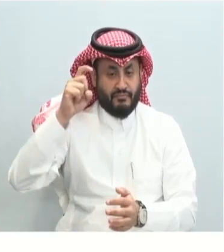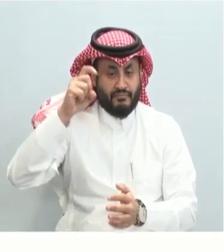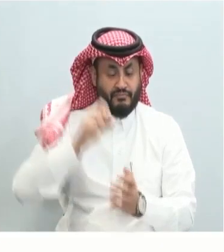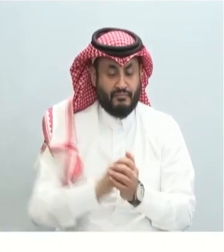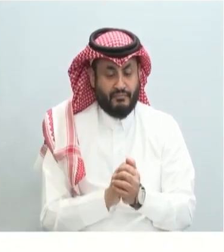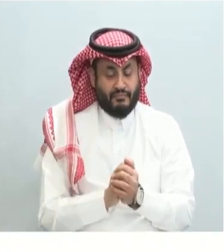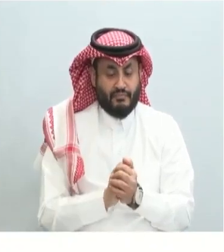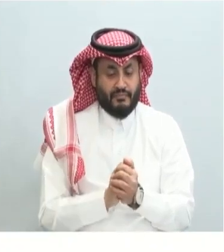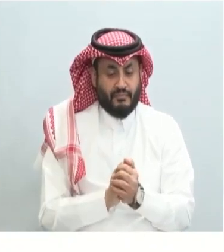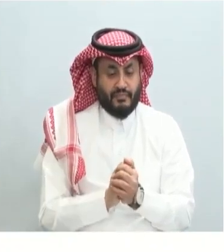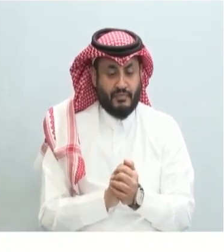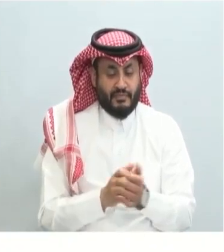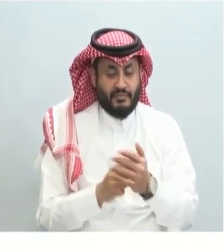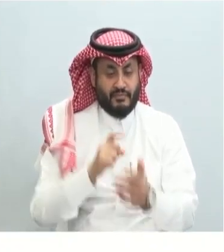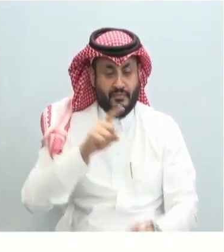fox.